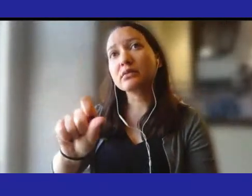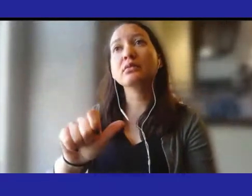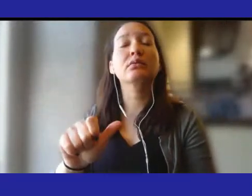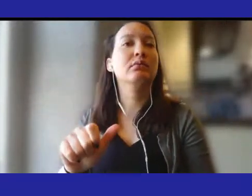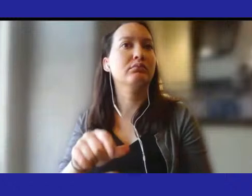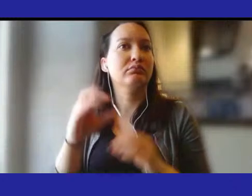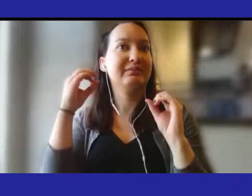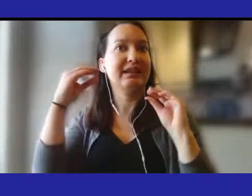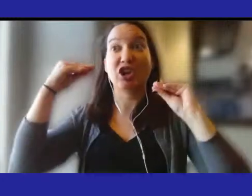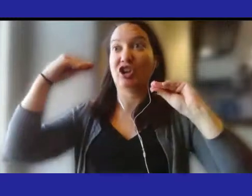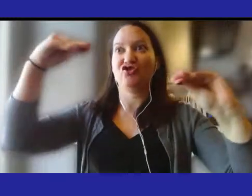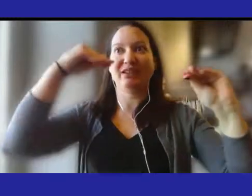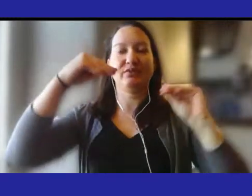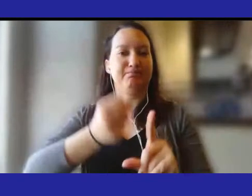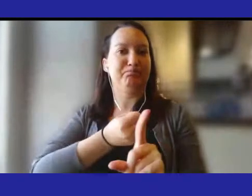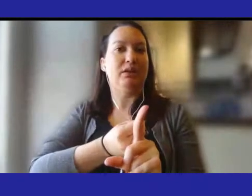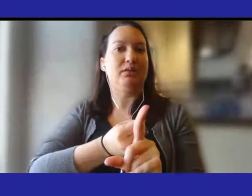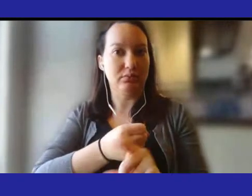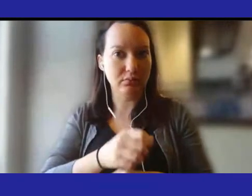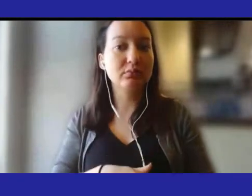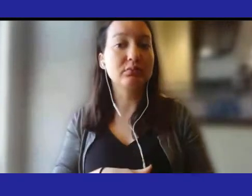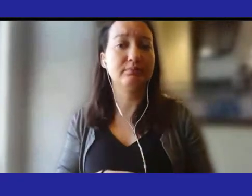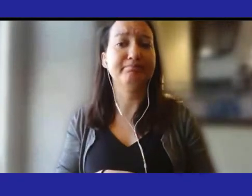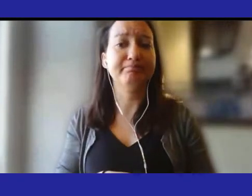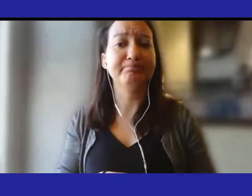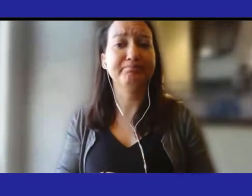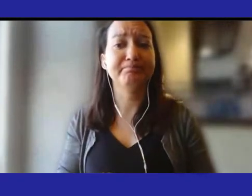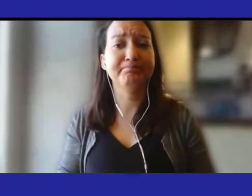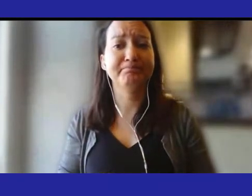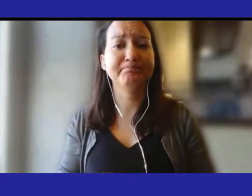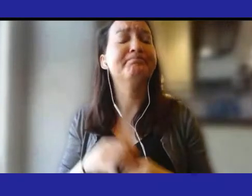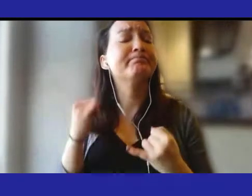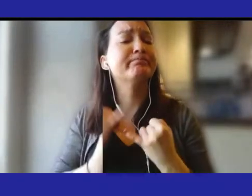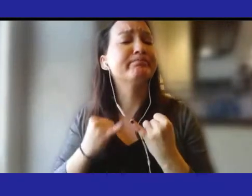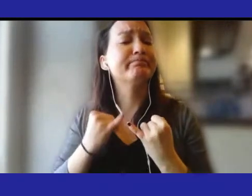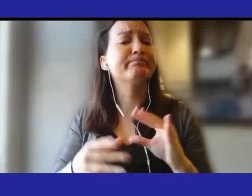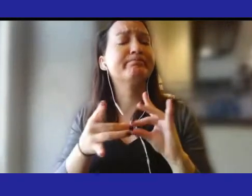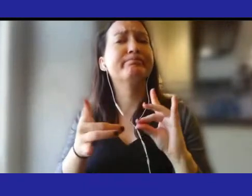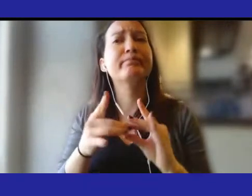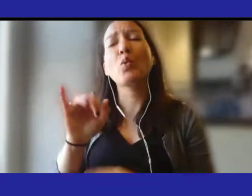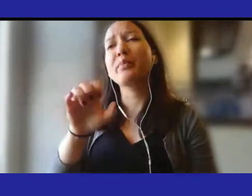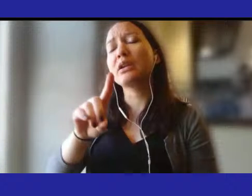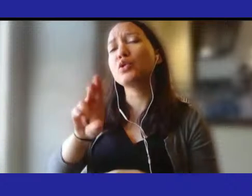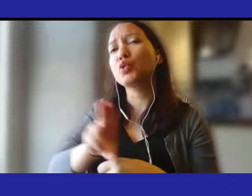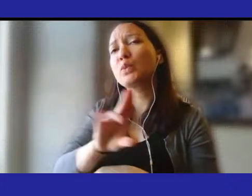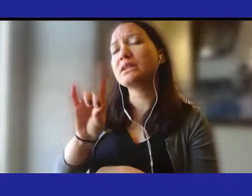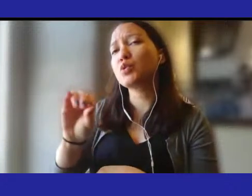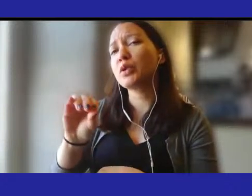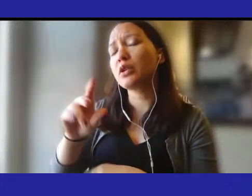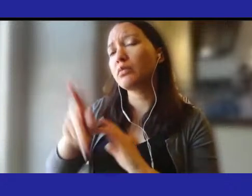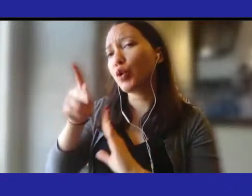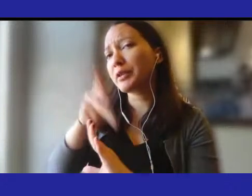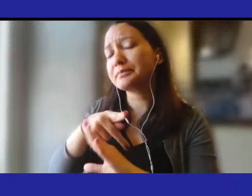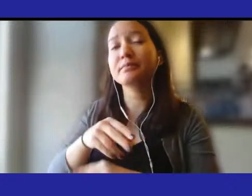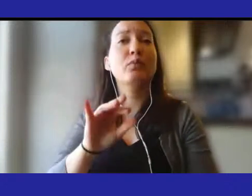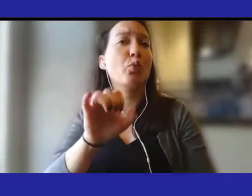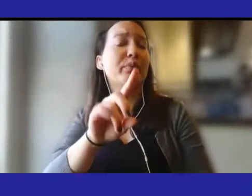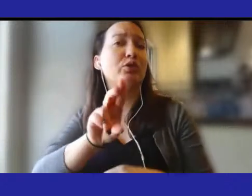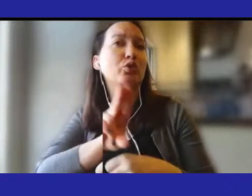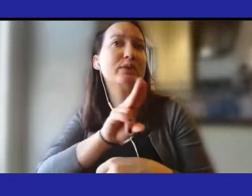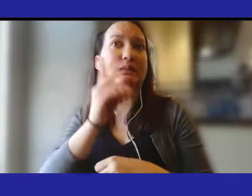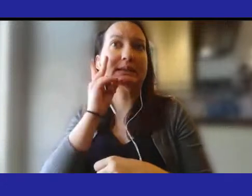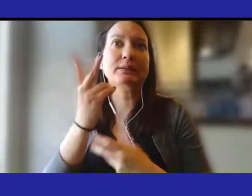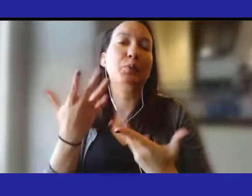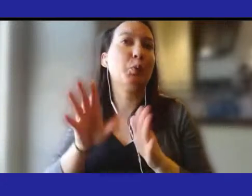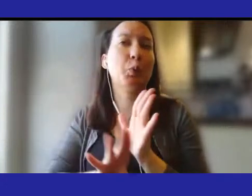an impact. Next slide. And lastly, I want to talk about opioid use disorder program. Opioid use has seen a significant